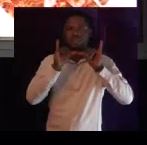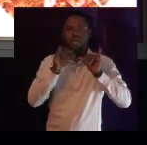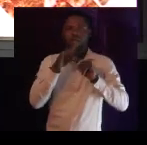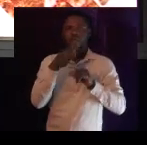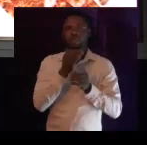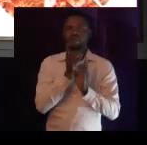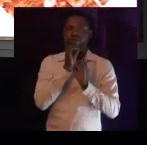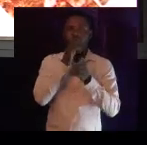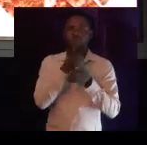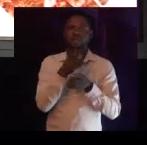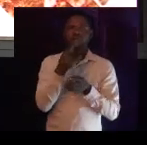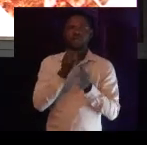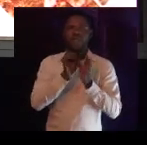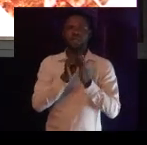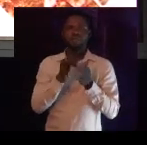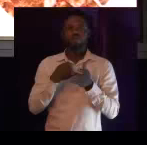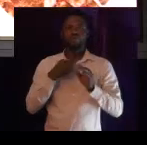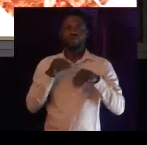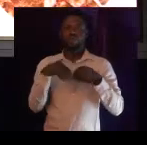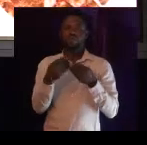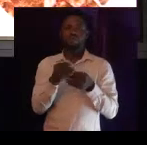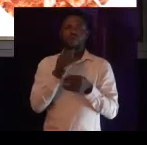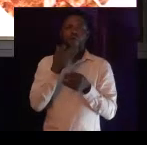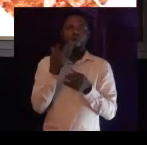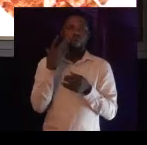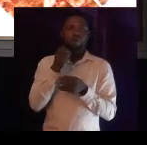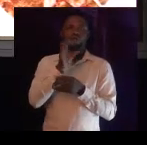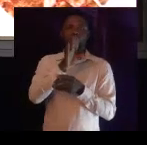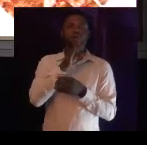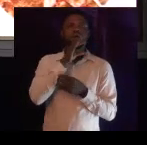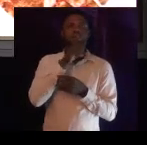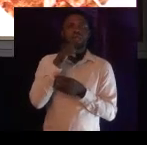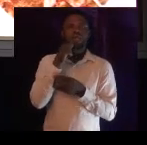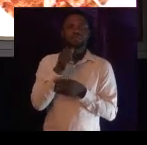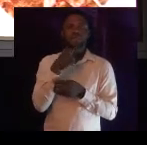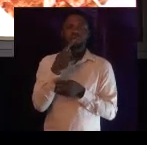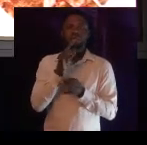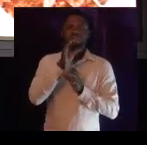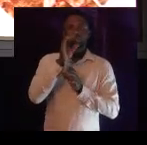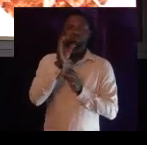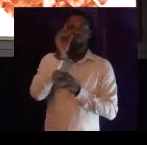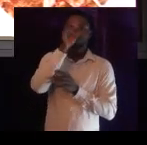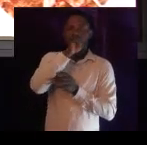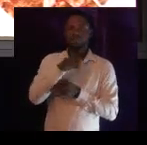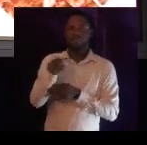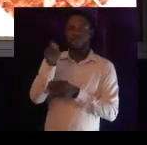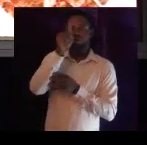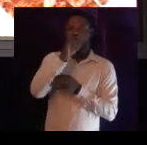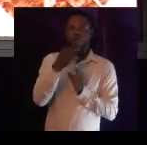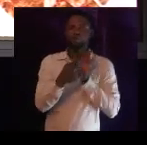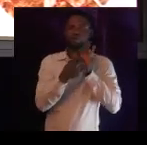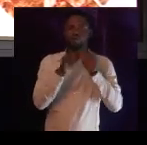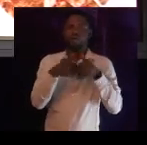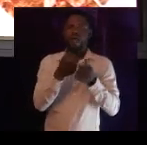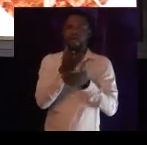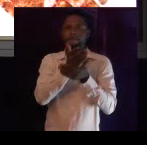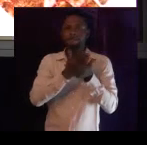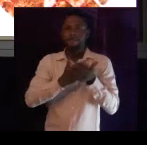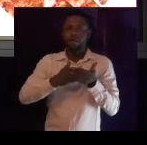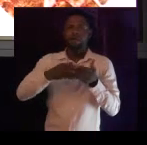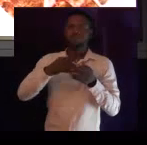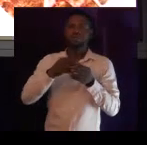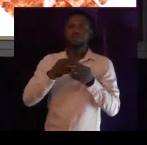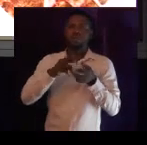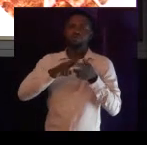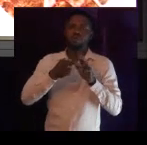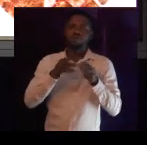on the size of data. The example that we gave was your age. Now, a circle graph or a pie chart shows how